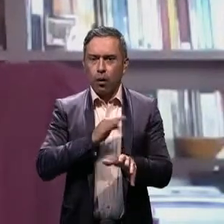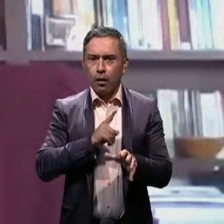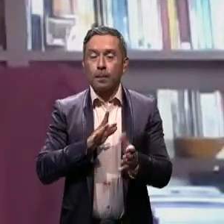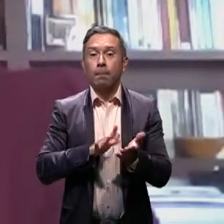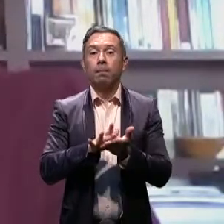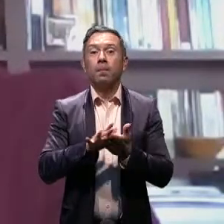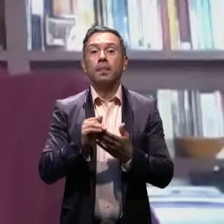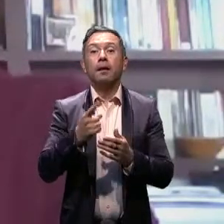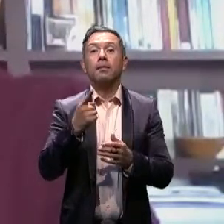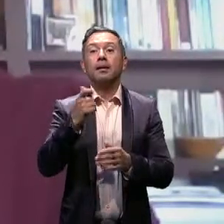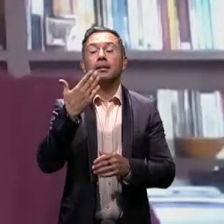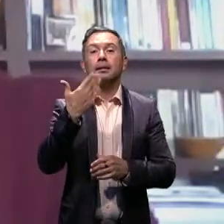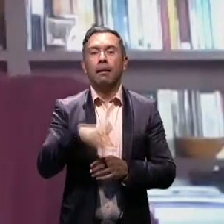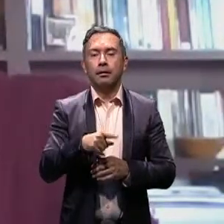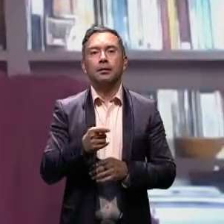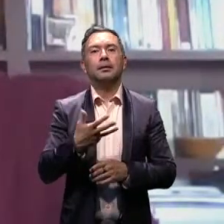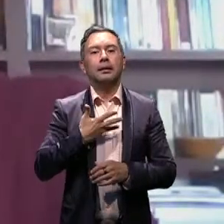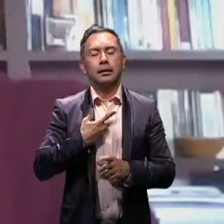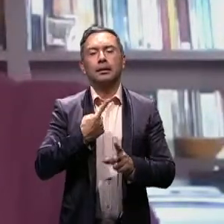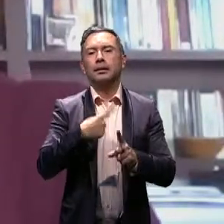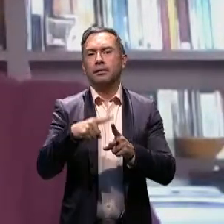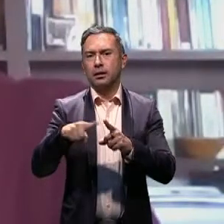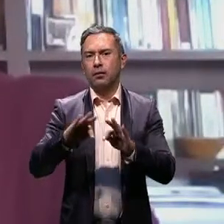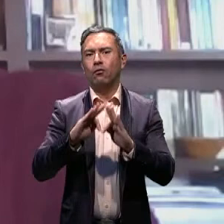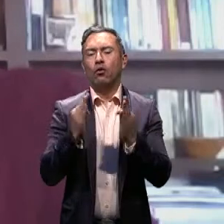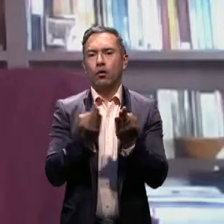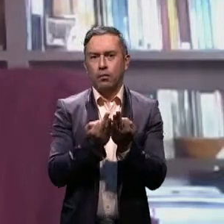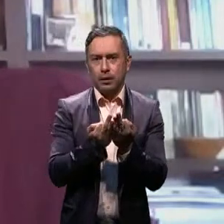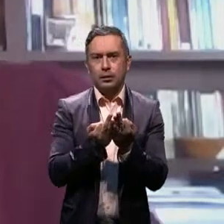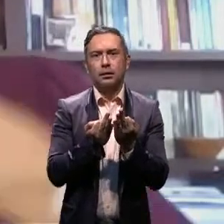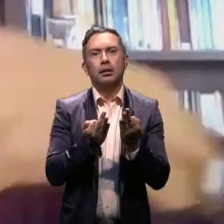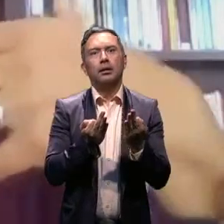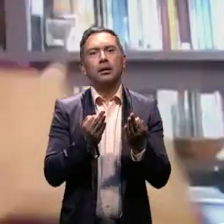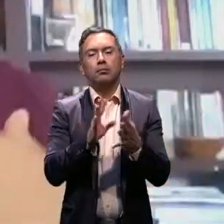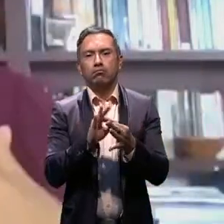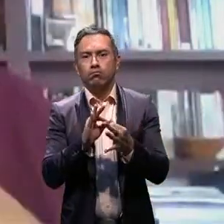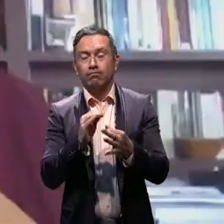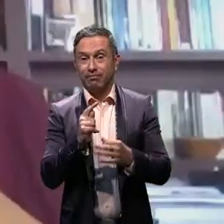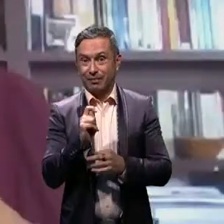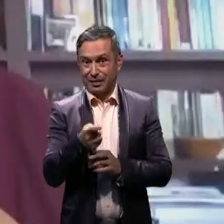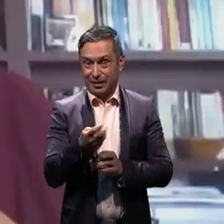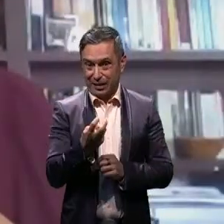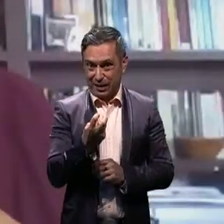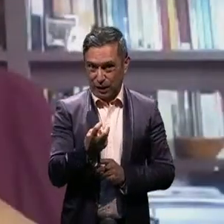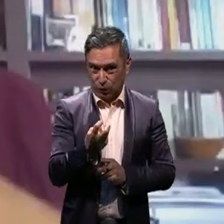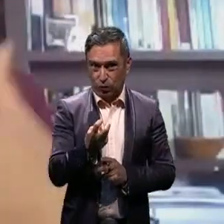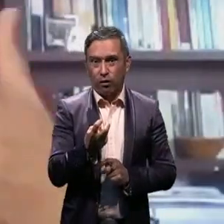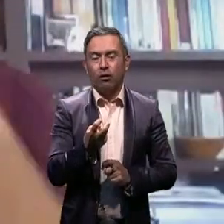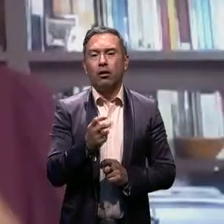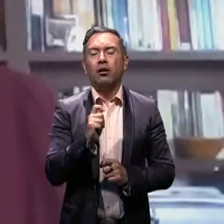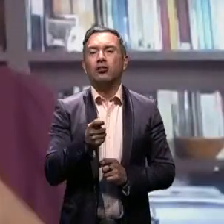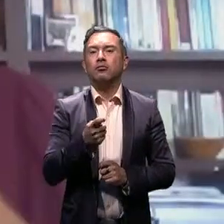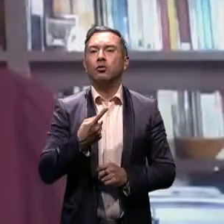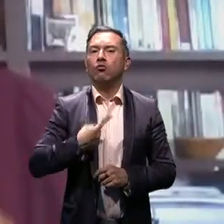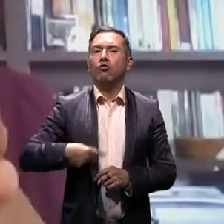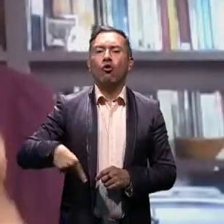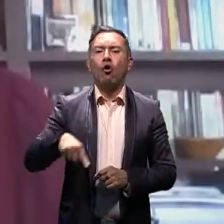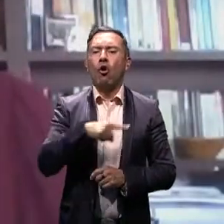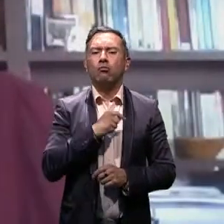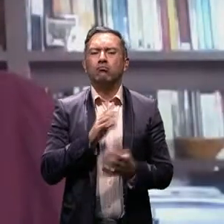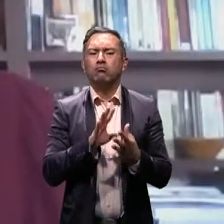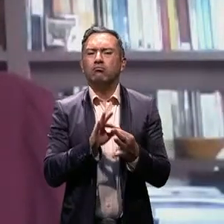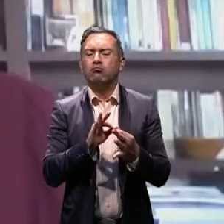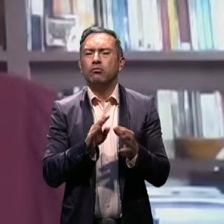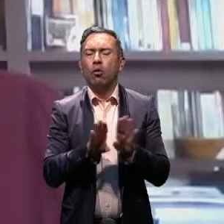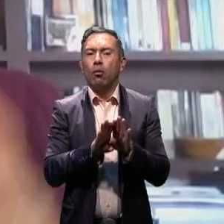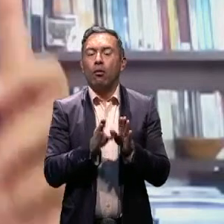incorporation, understanding that they have their own ways and their own definitions. We cannot